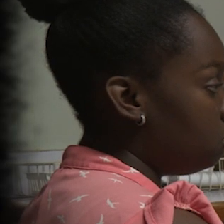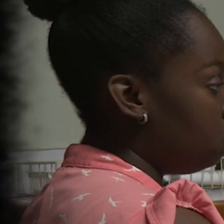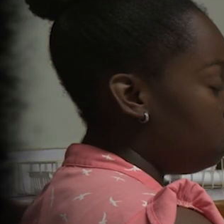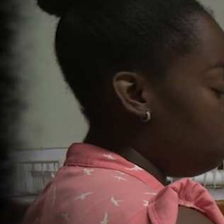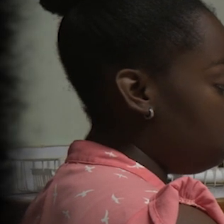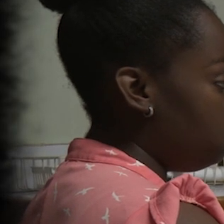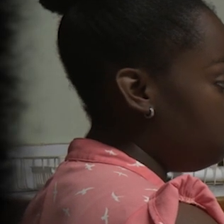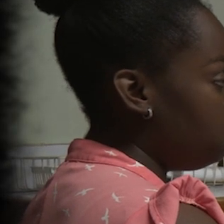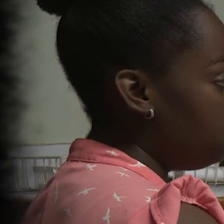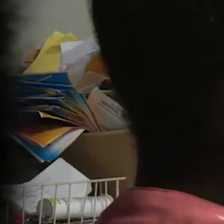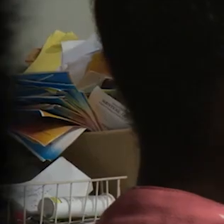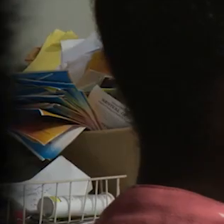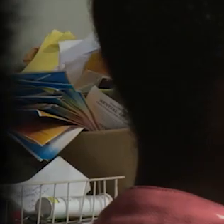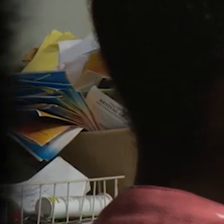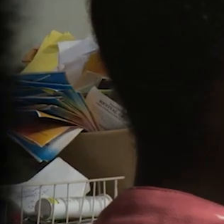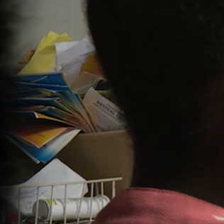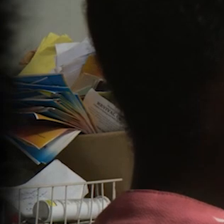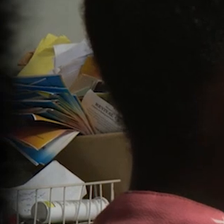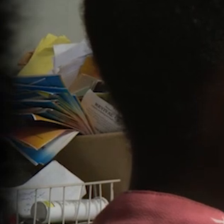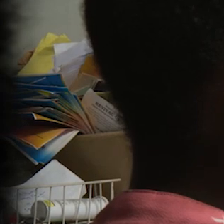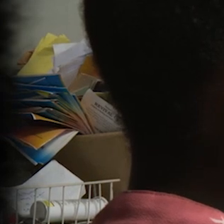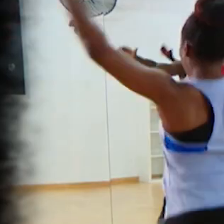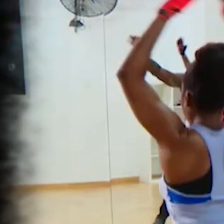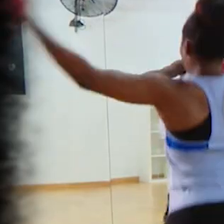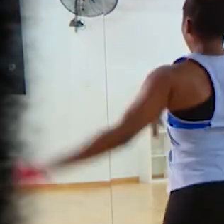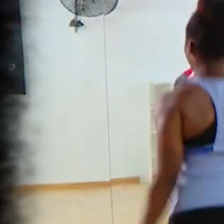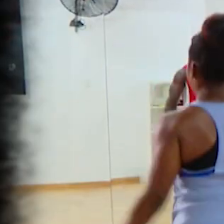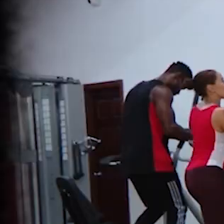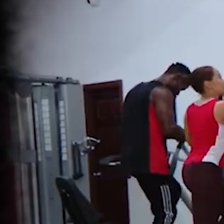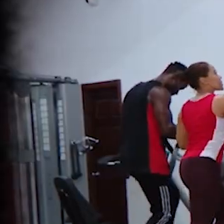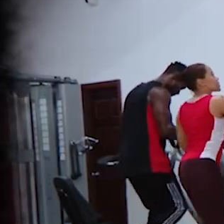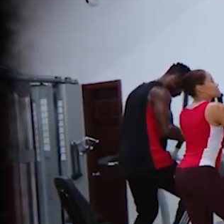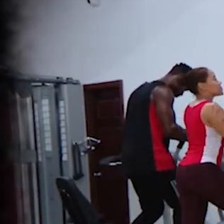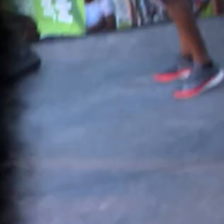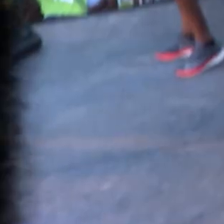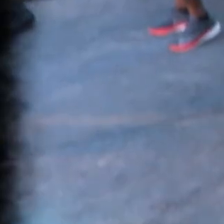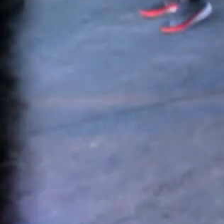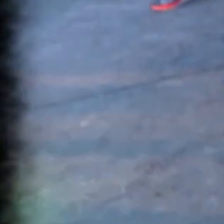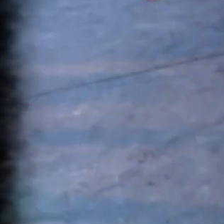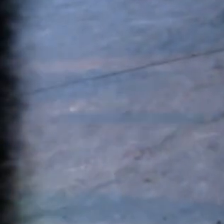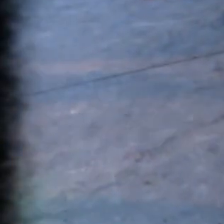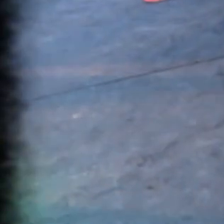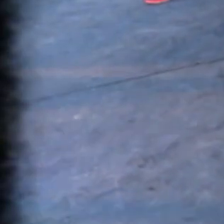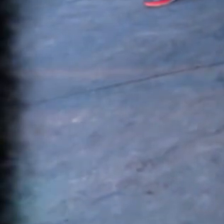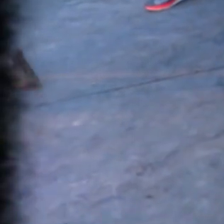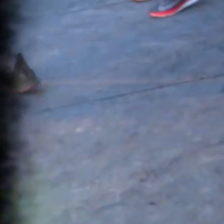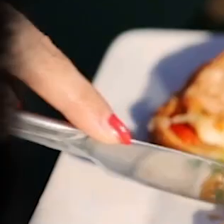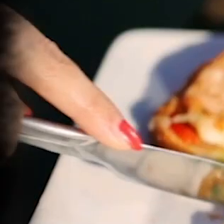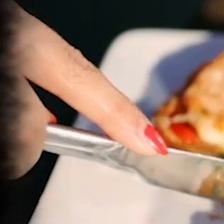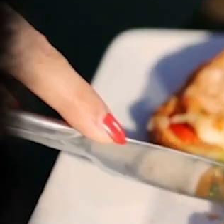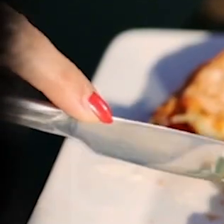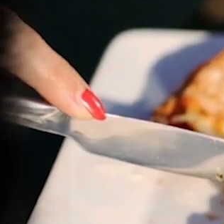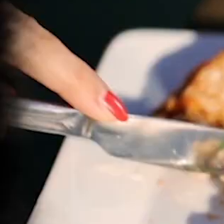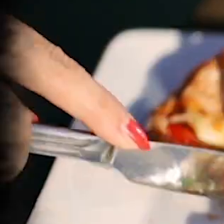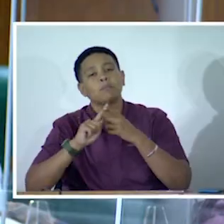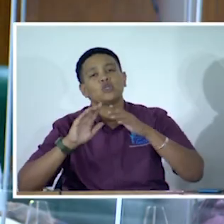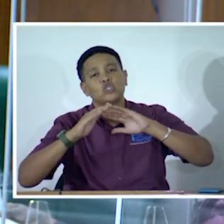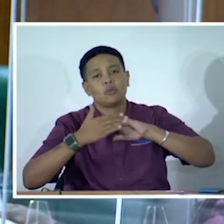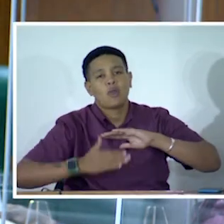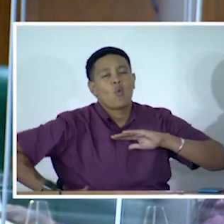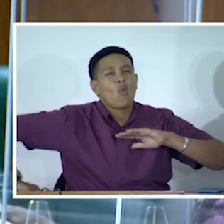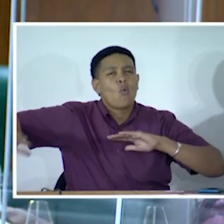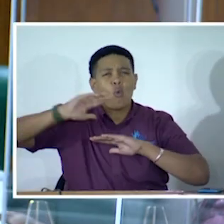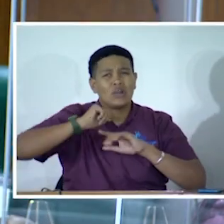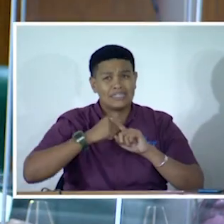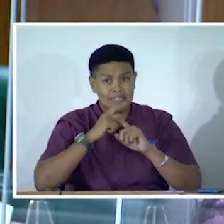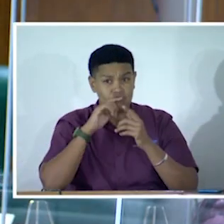The Health Ministry is also advancing preventative health care, targeting the epidemic of non-communicable or lifestyle diseases. It